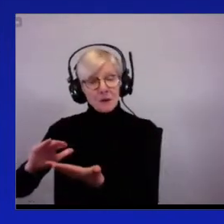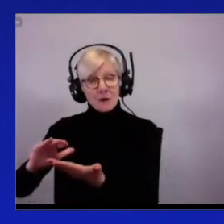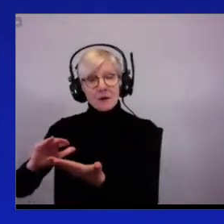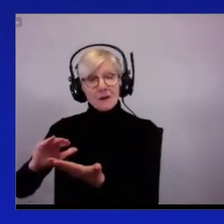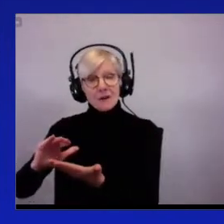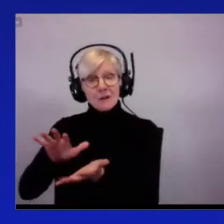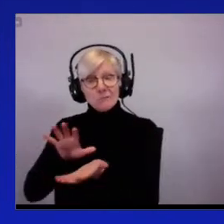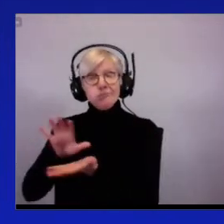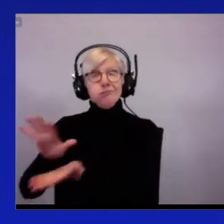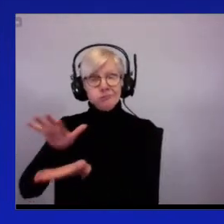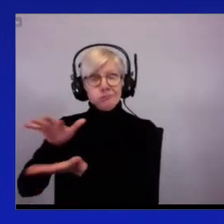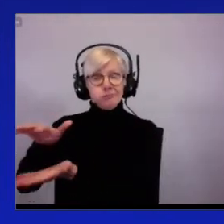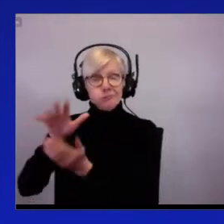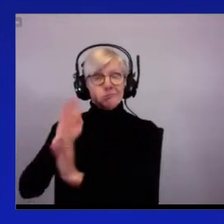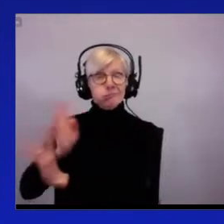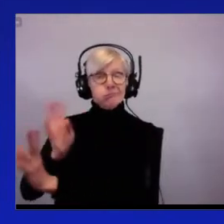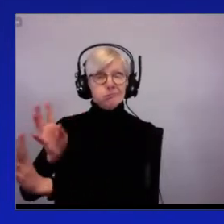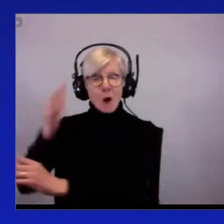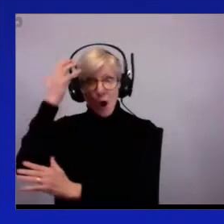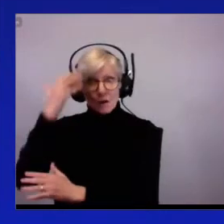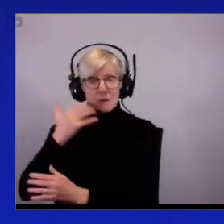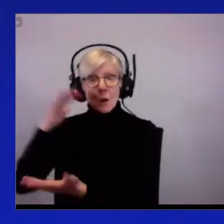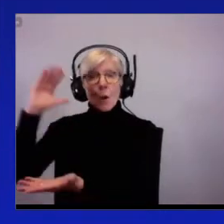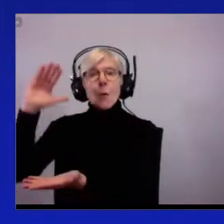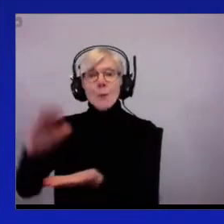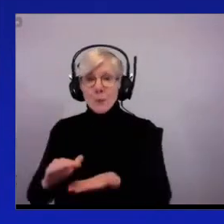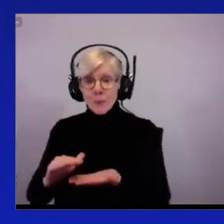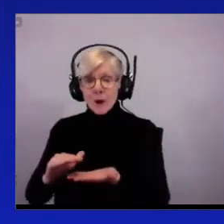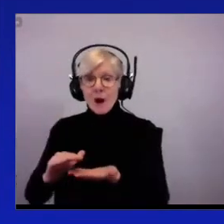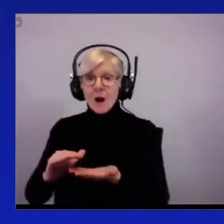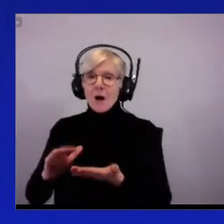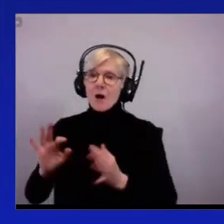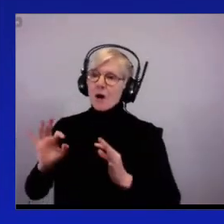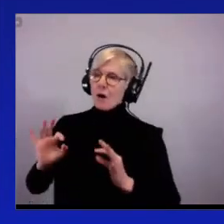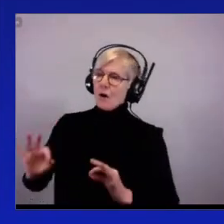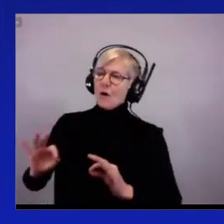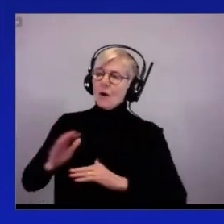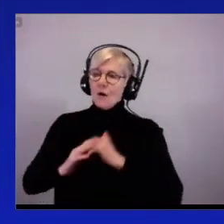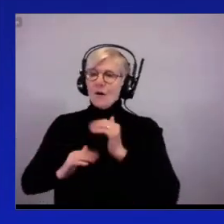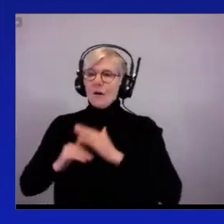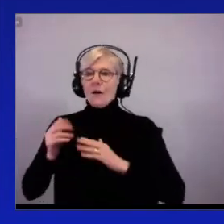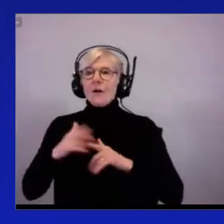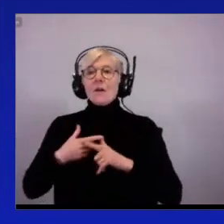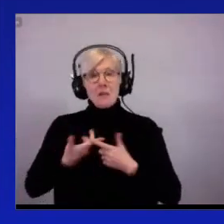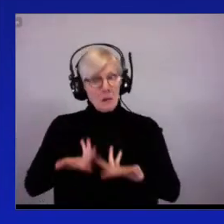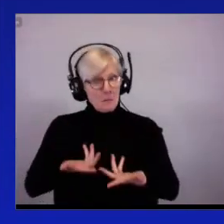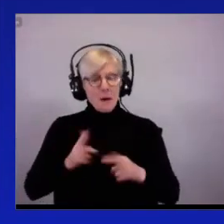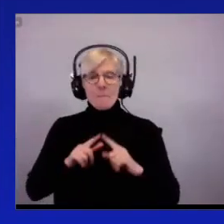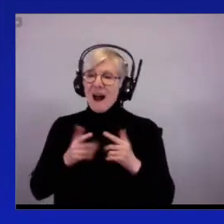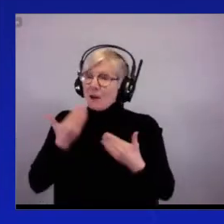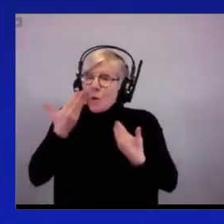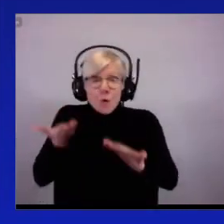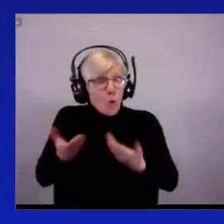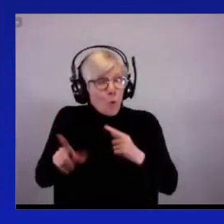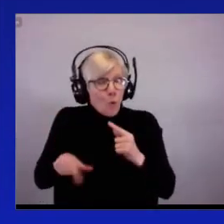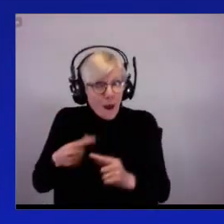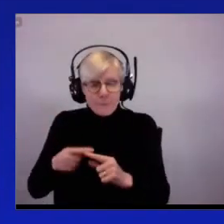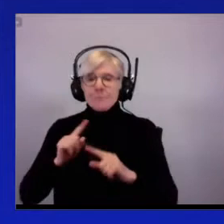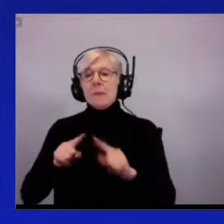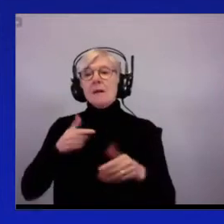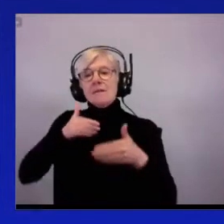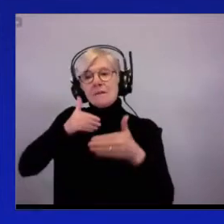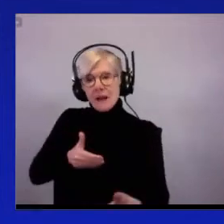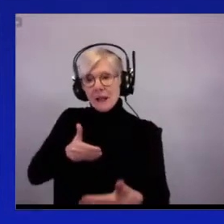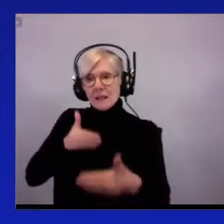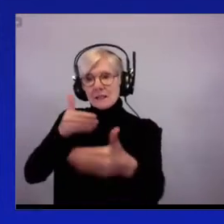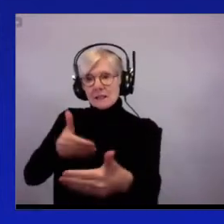hospital, our healthcare system is going to be fine. But if we look at the phasing from the province right now, starting with